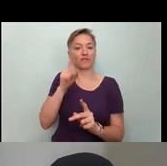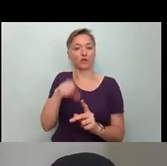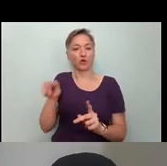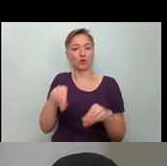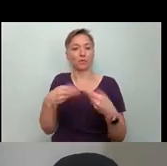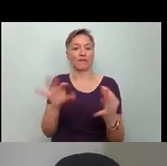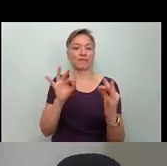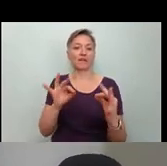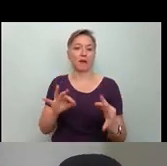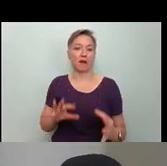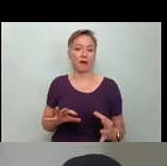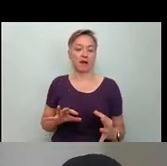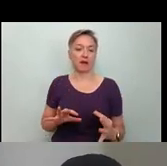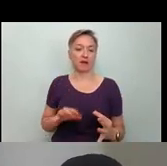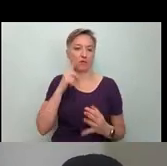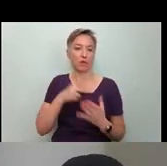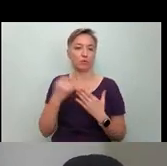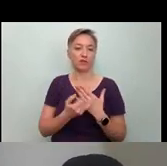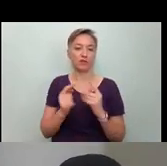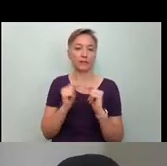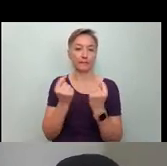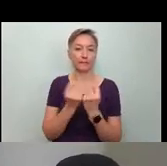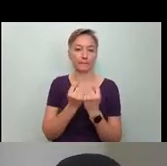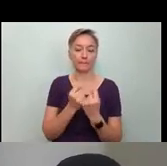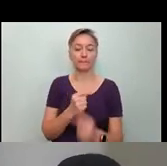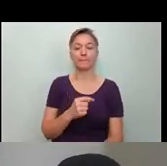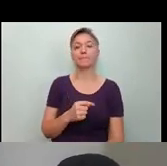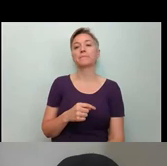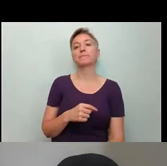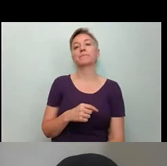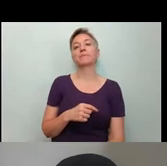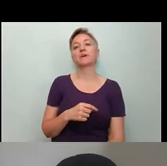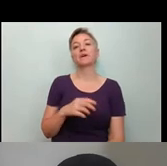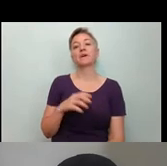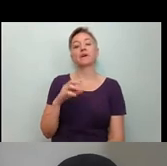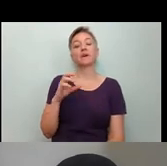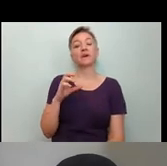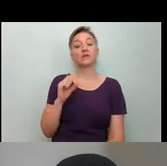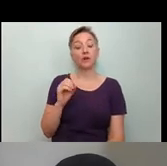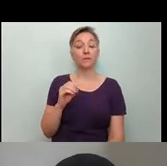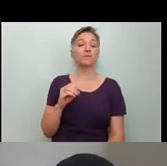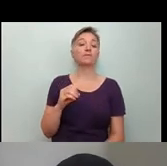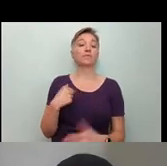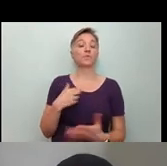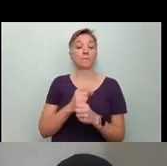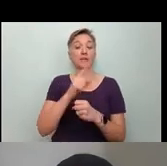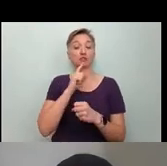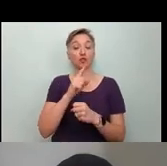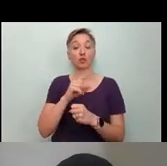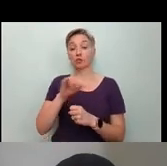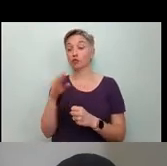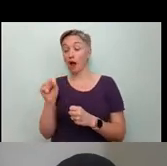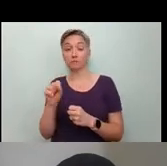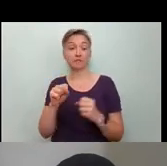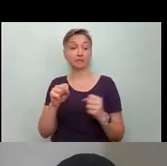as the project team. And so we'll work through the project, ensuring that the jobs are aligned.